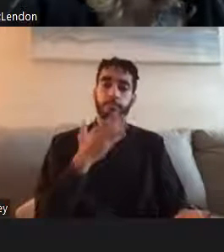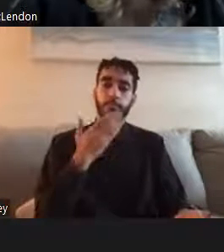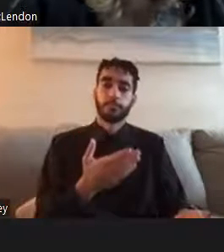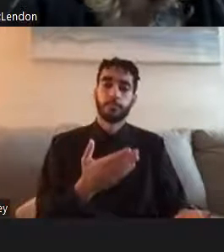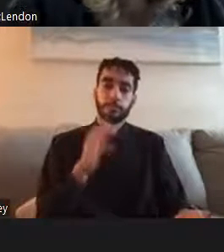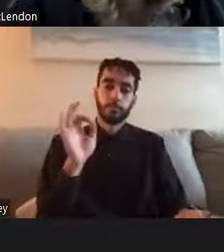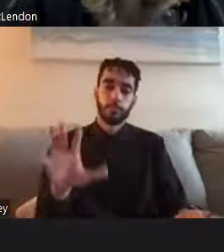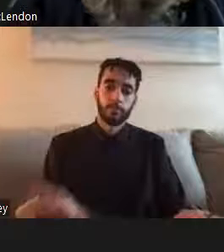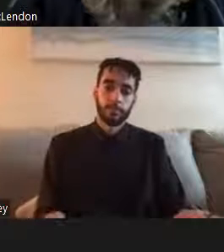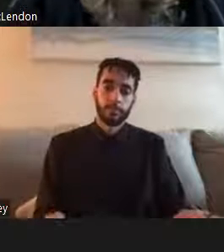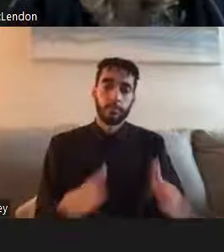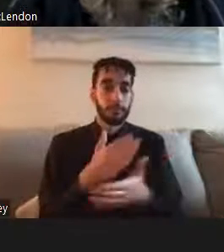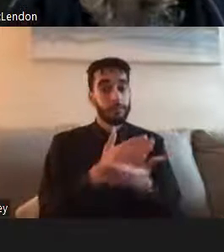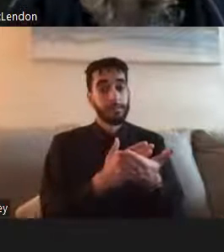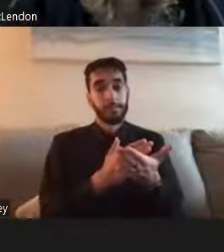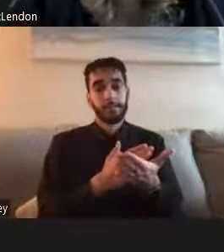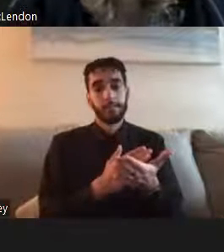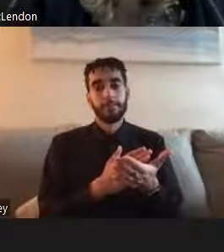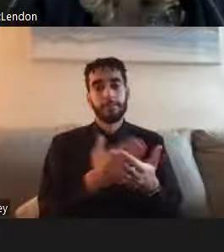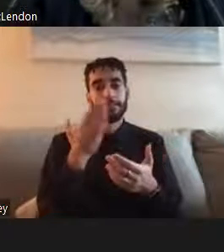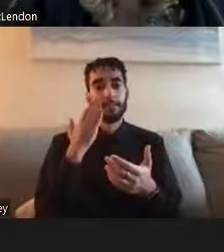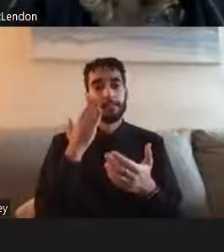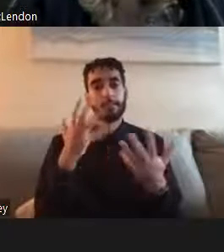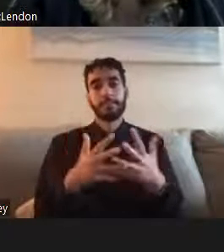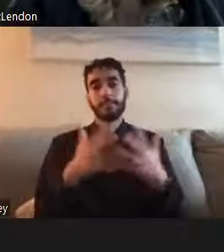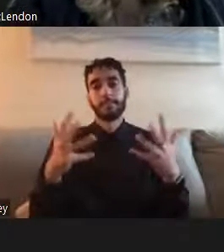So some of these are obviously intertwined.